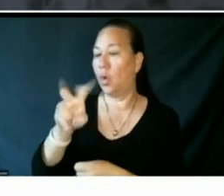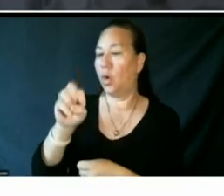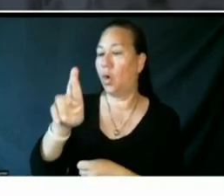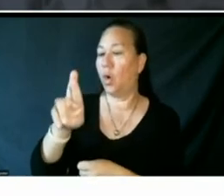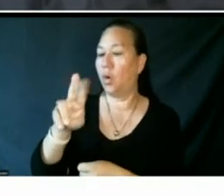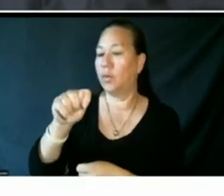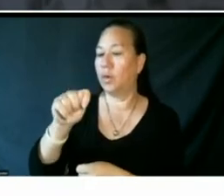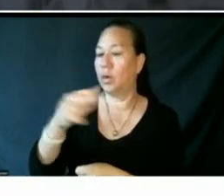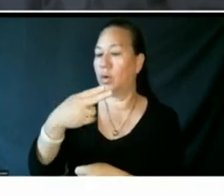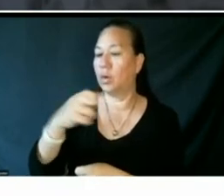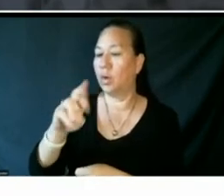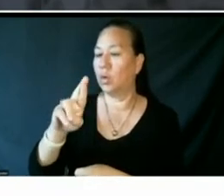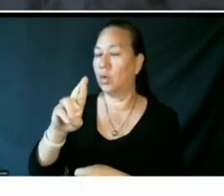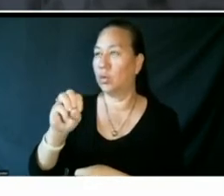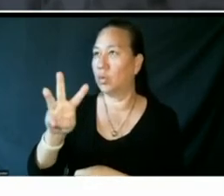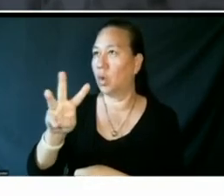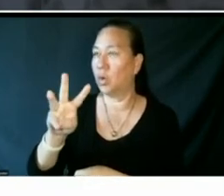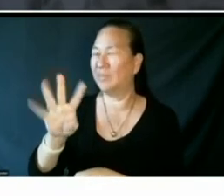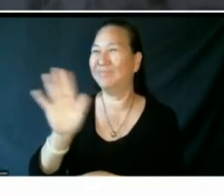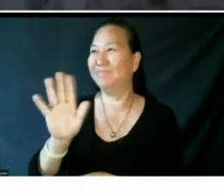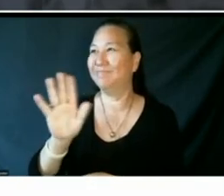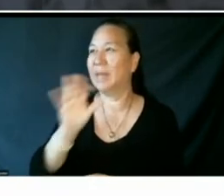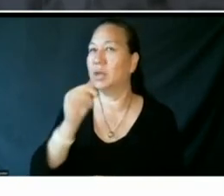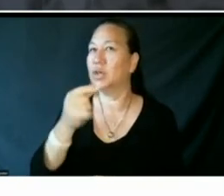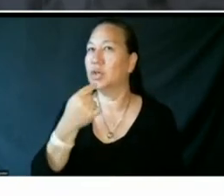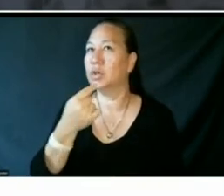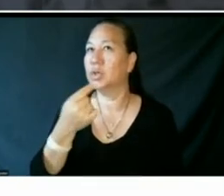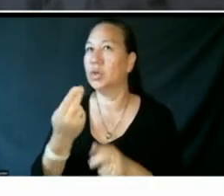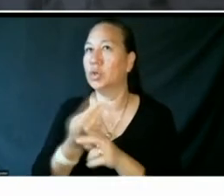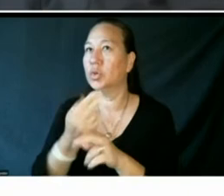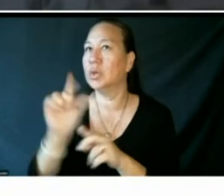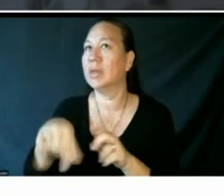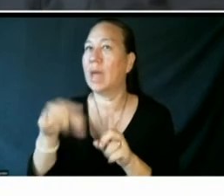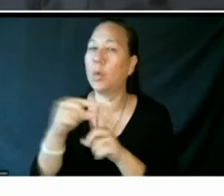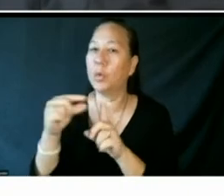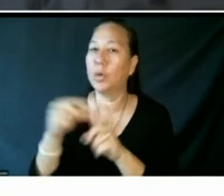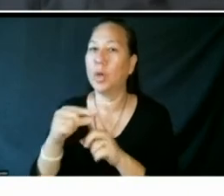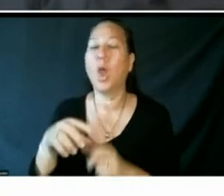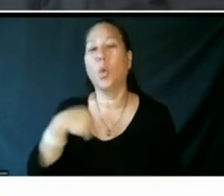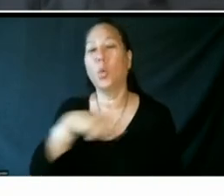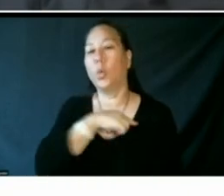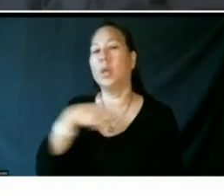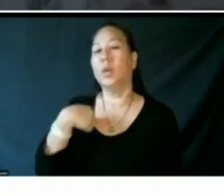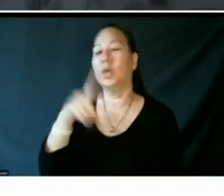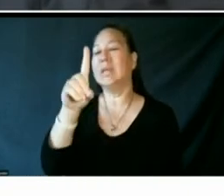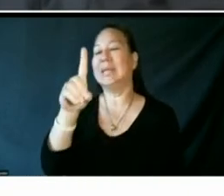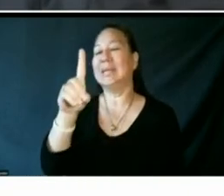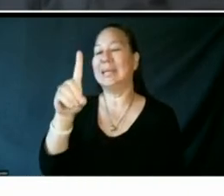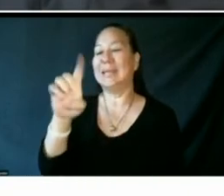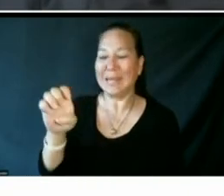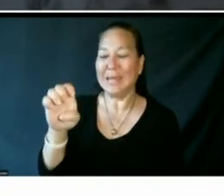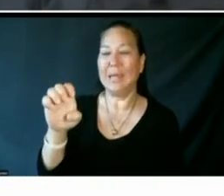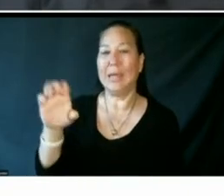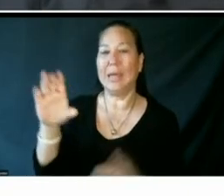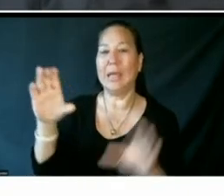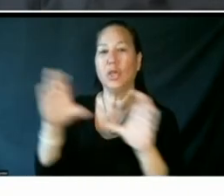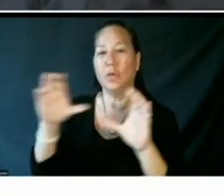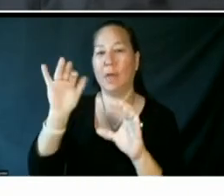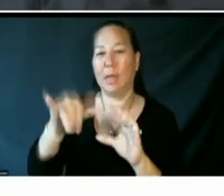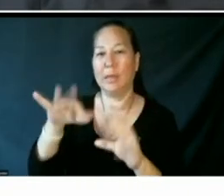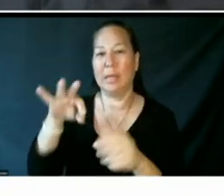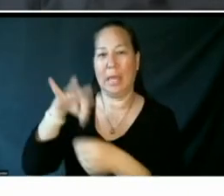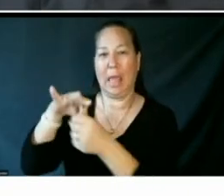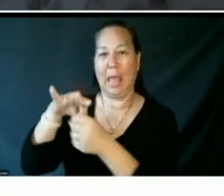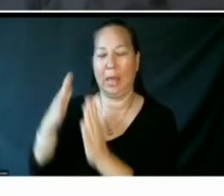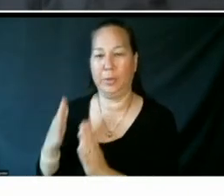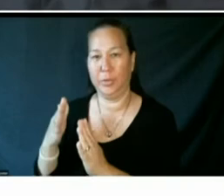or I shouldn't say overthrow, that we would decertify the electors, and that because we had plenary authority to